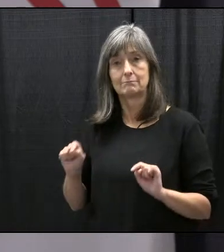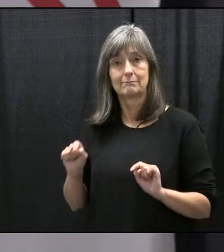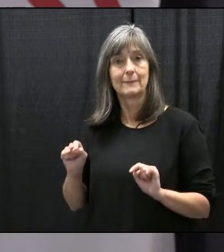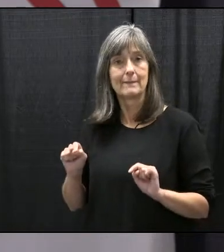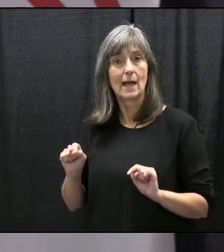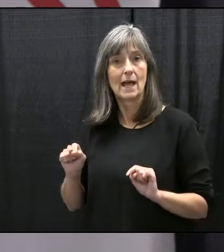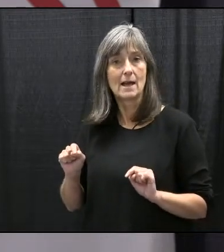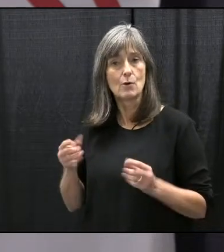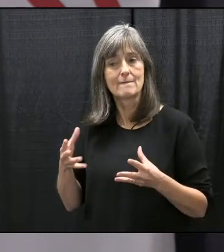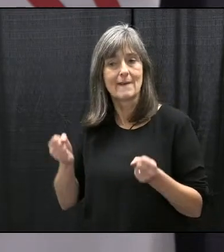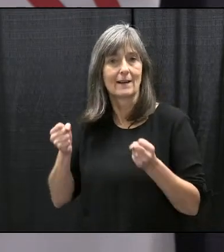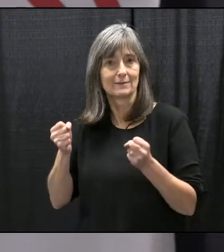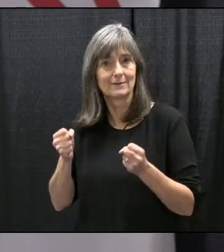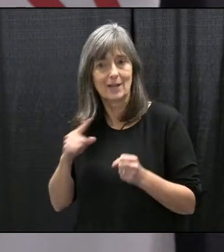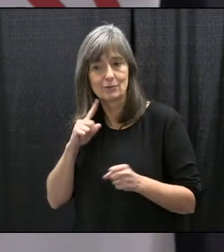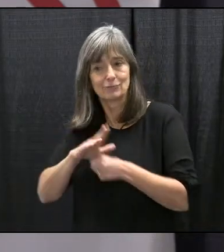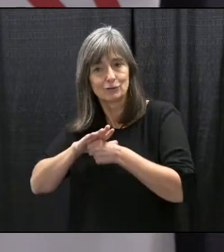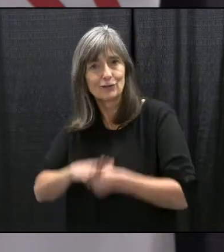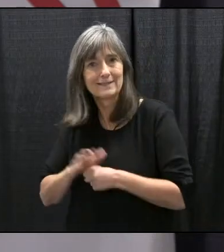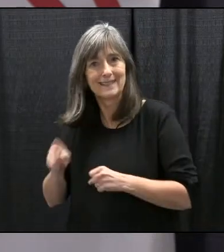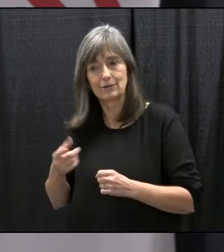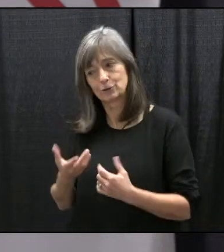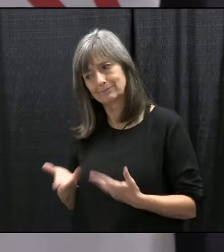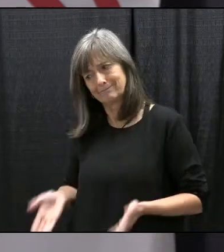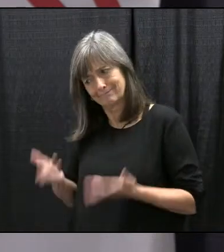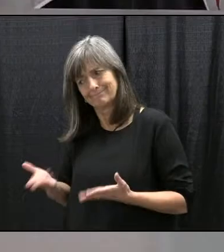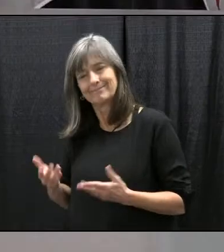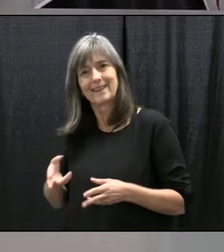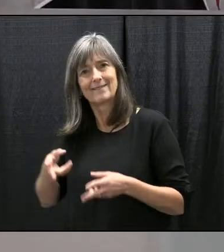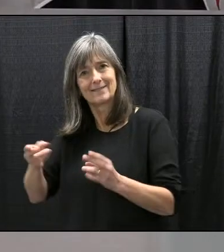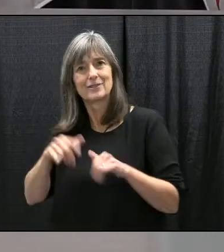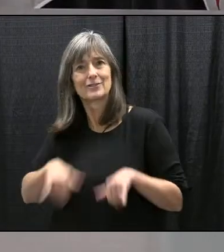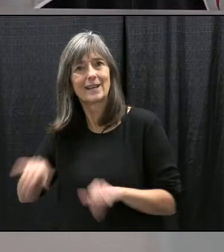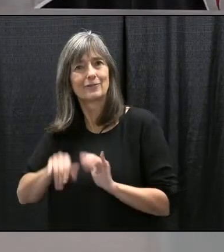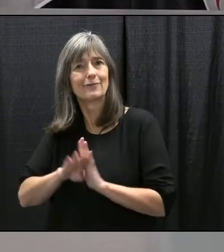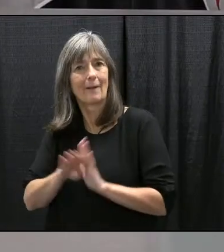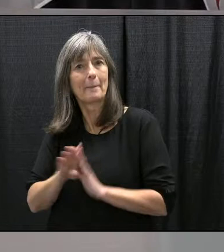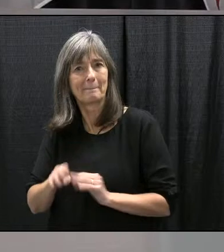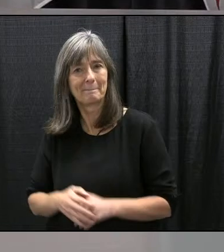running as quickly as possible. Thank you.